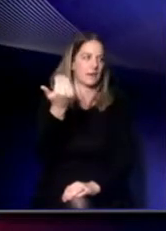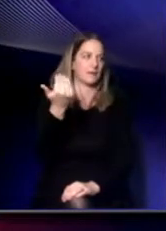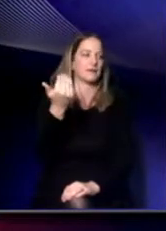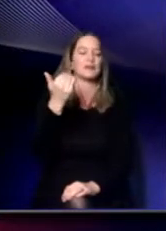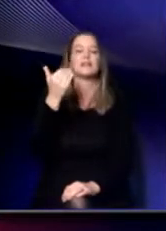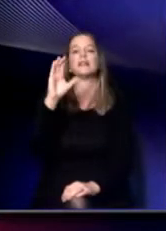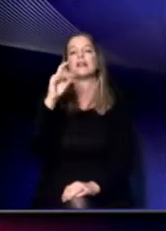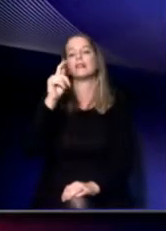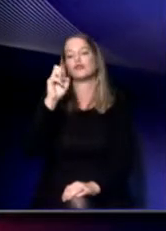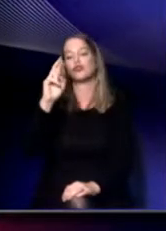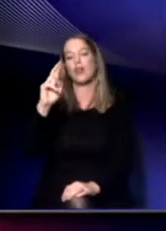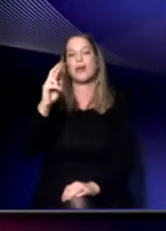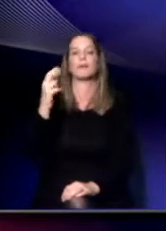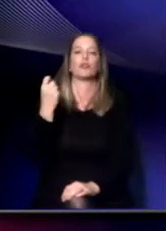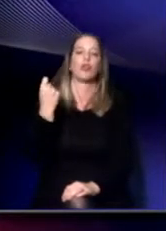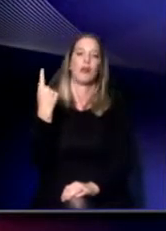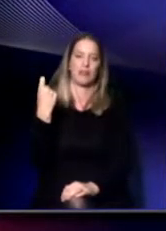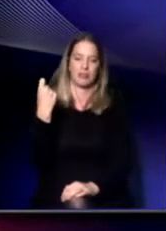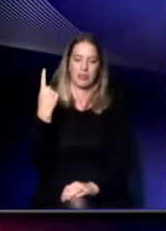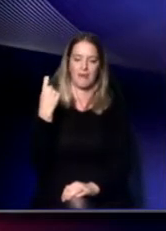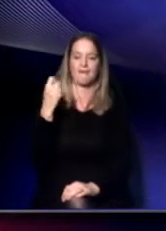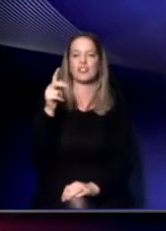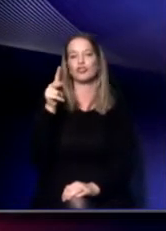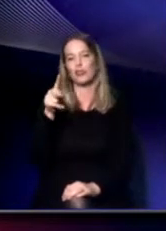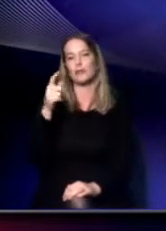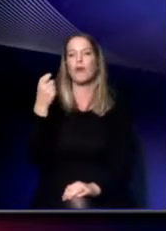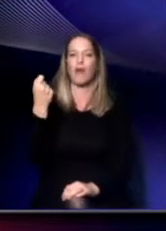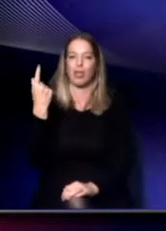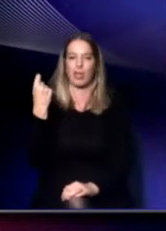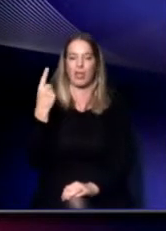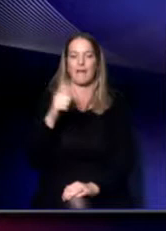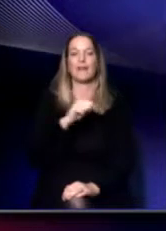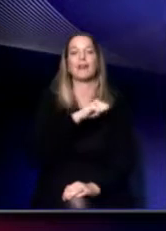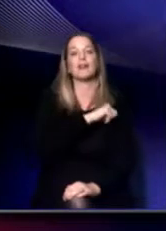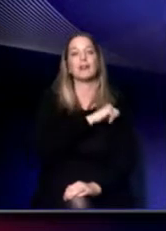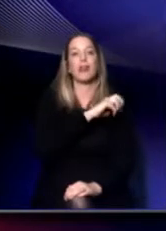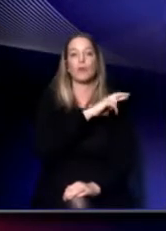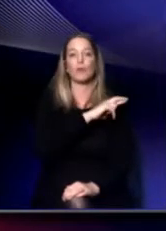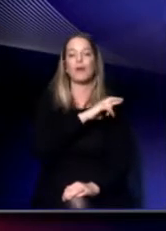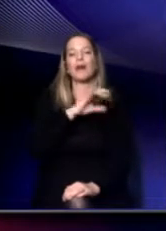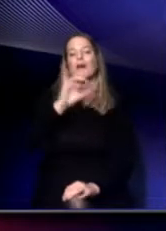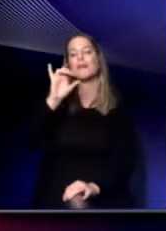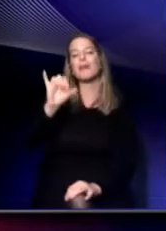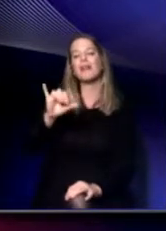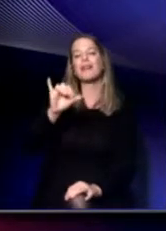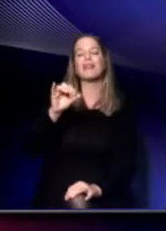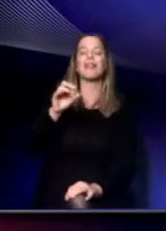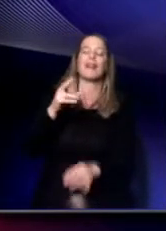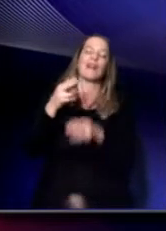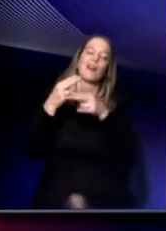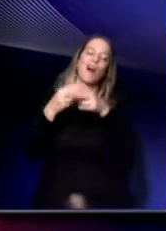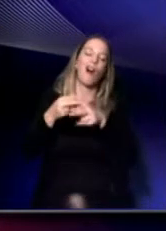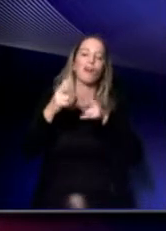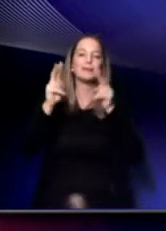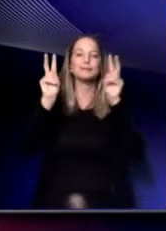Yes, this is Annette Reichman speaking again. This is what we call a